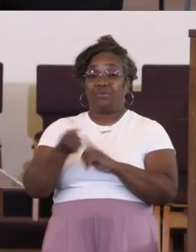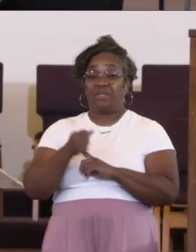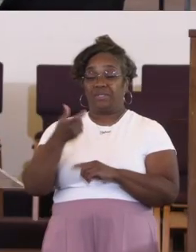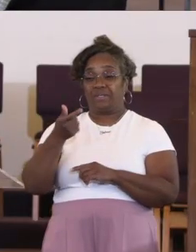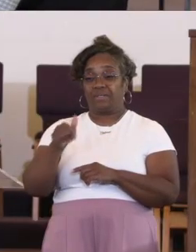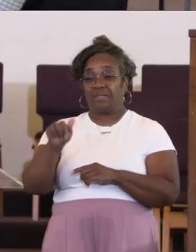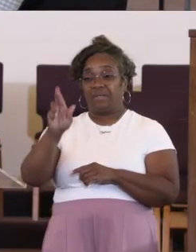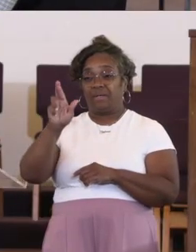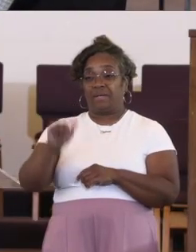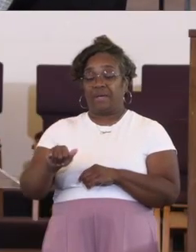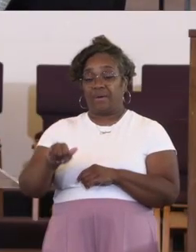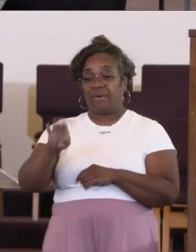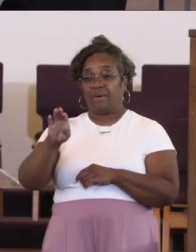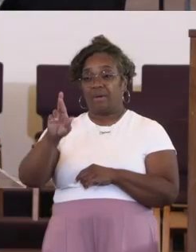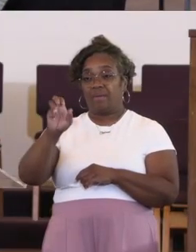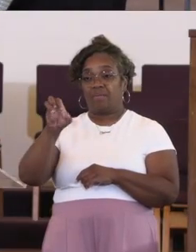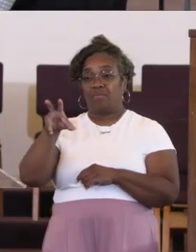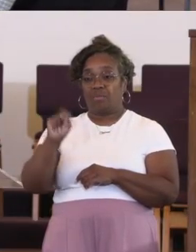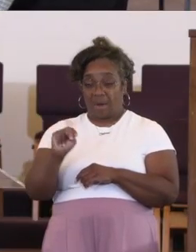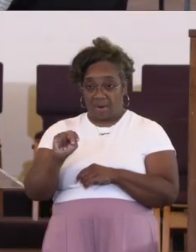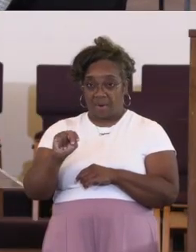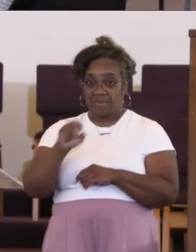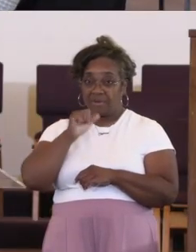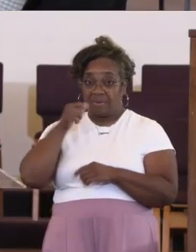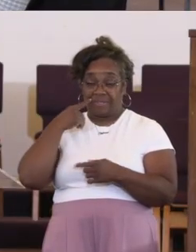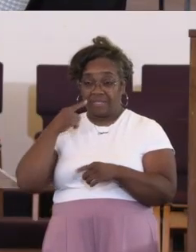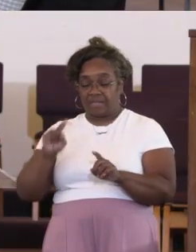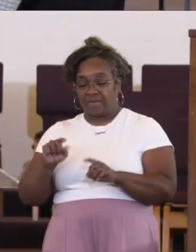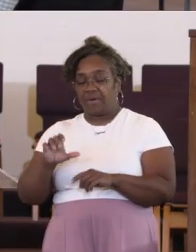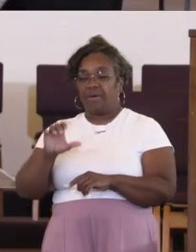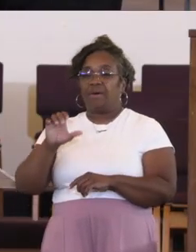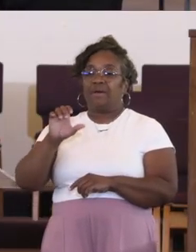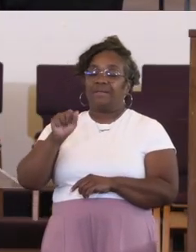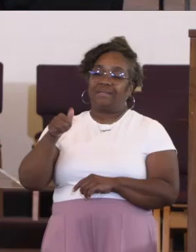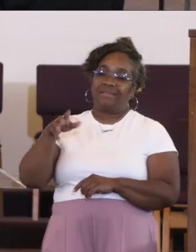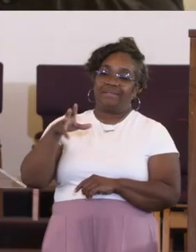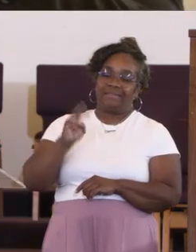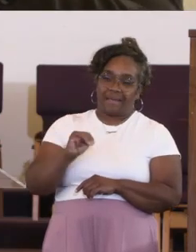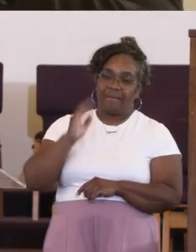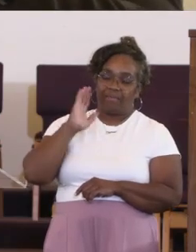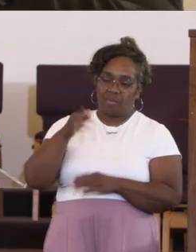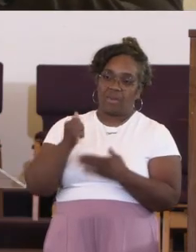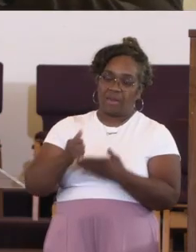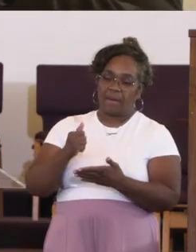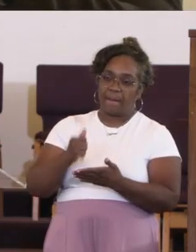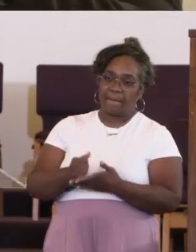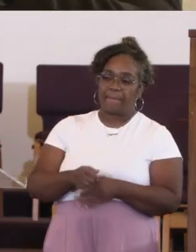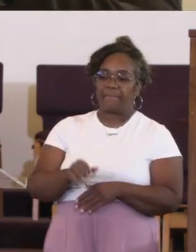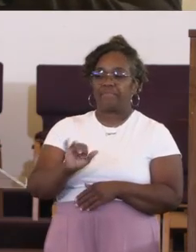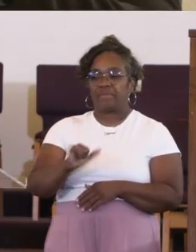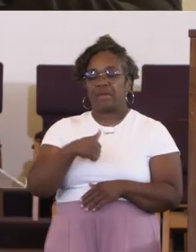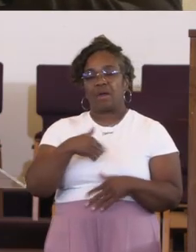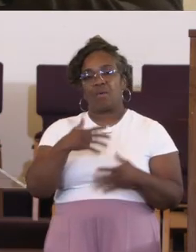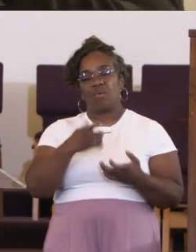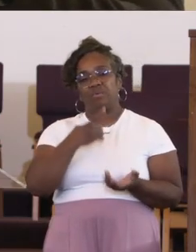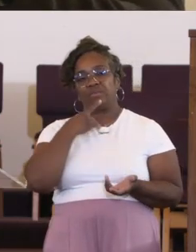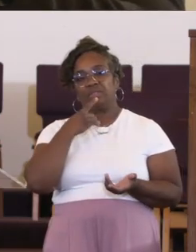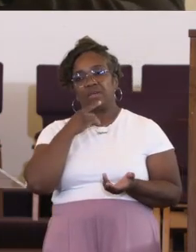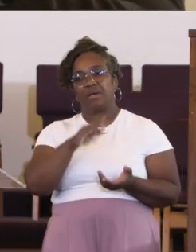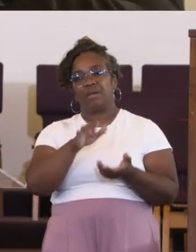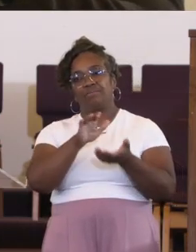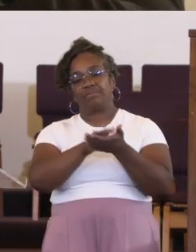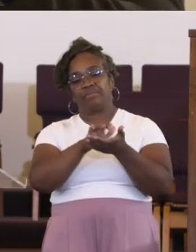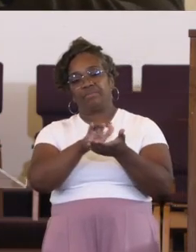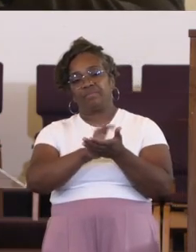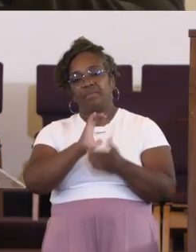succeed, Sam comes in and takes care of things. But, Mr. Mayor, I do want to say I want to give real kudos to our Department